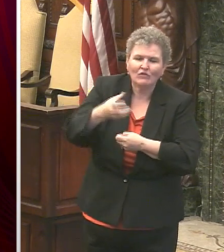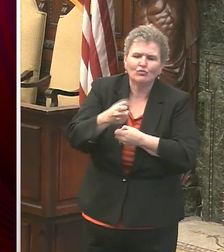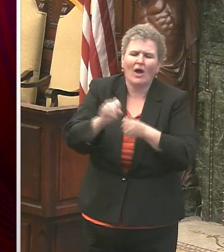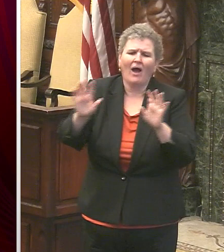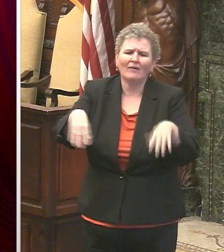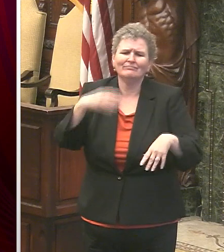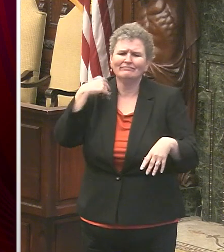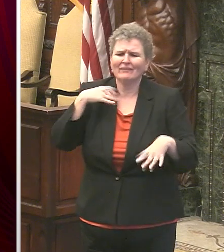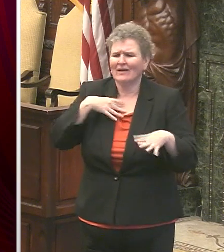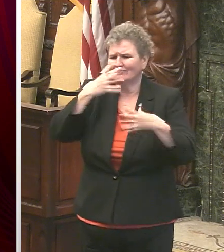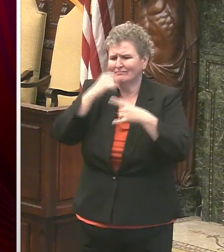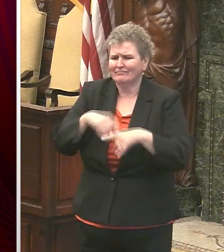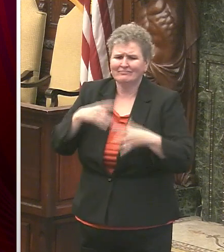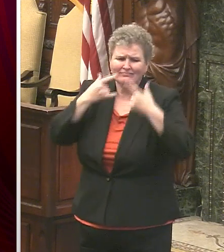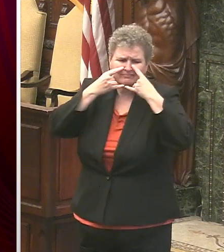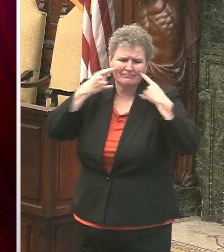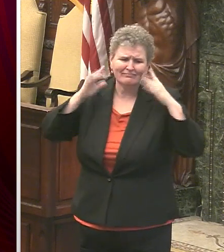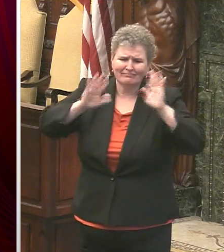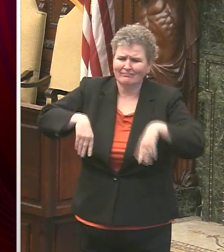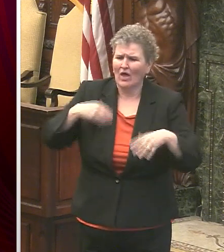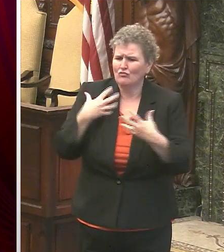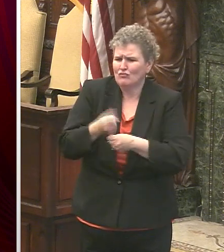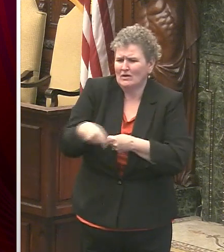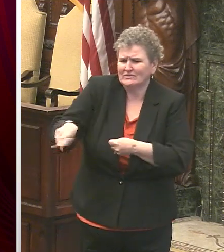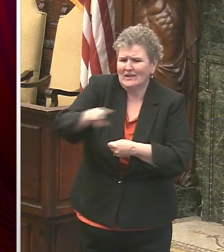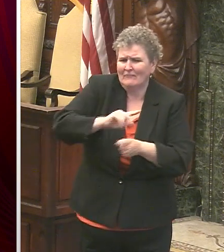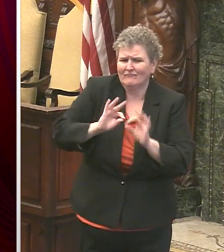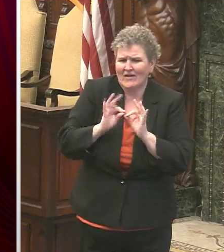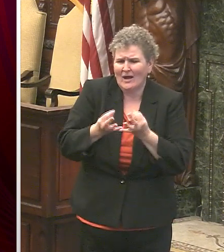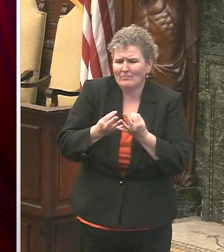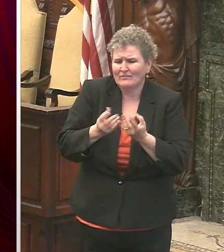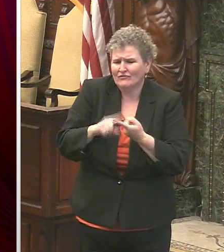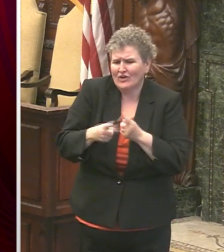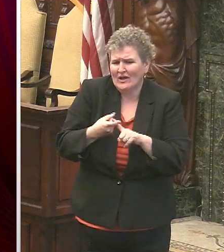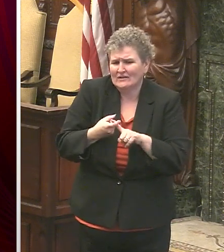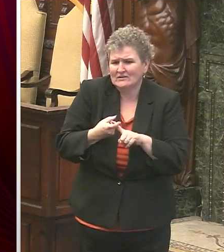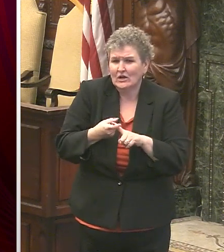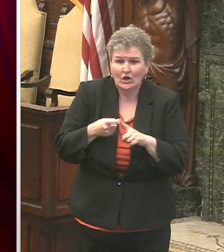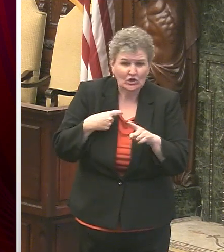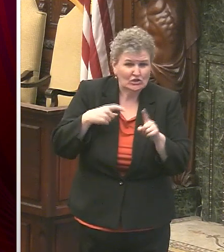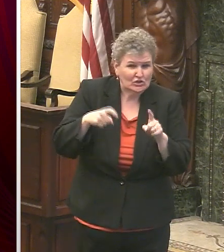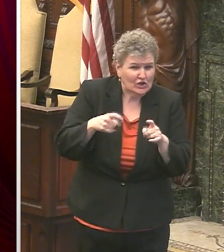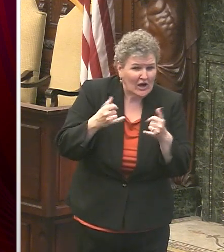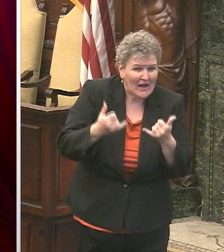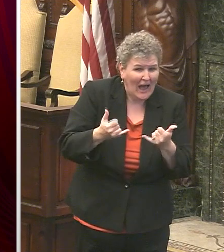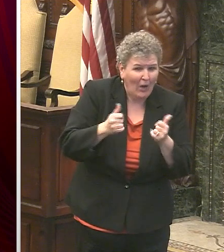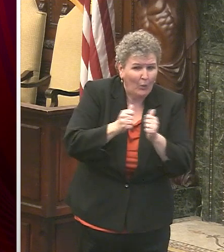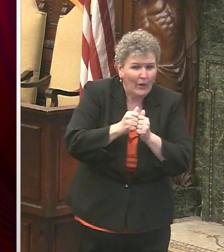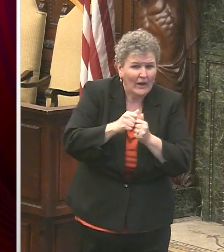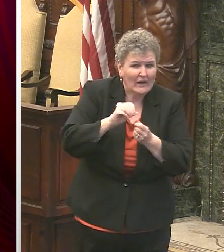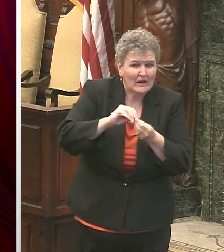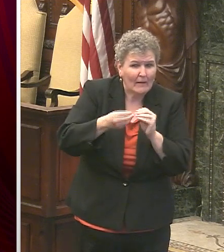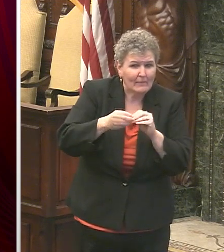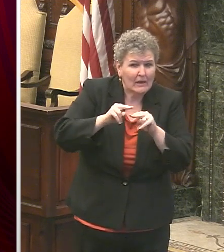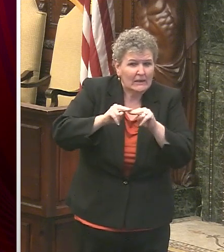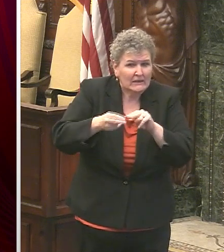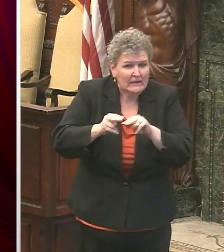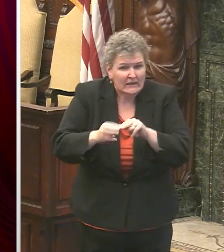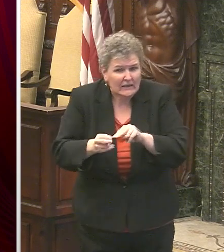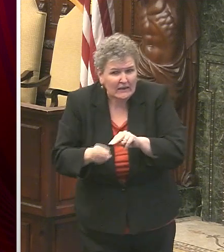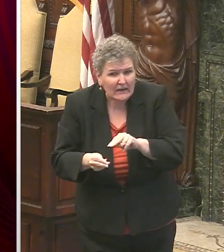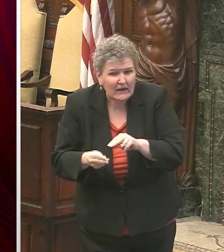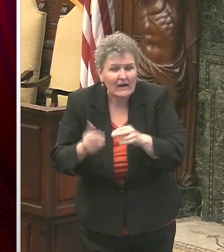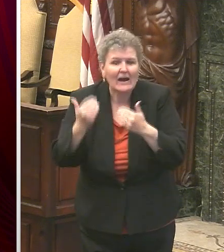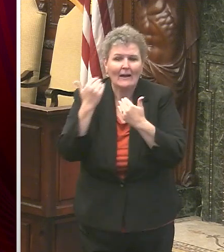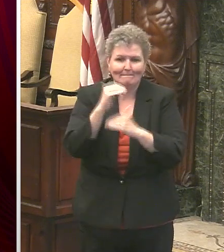you're near them. And so the smaller event limits we've announced today may help limit that a little bit. But still, while